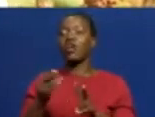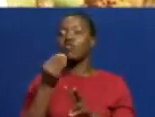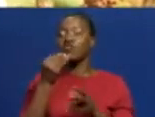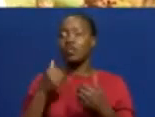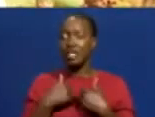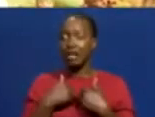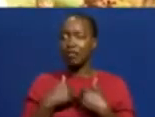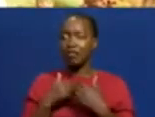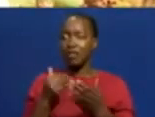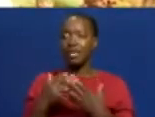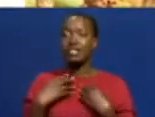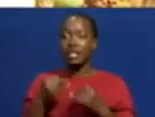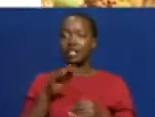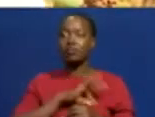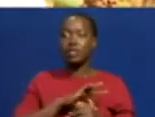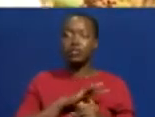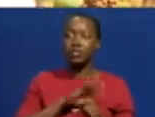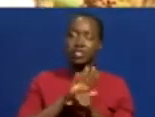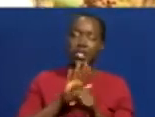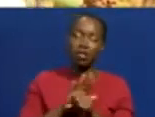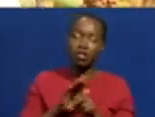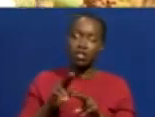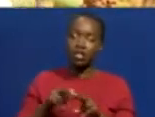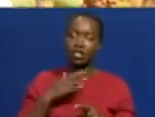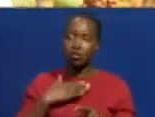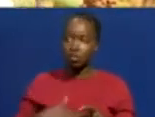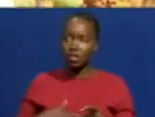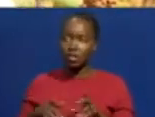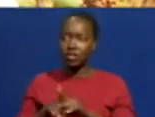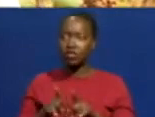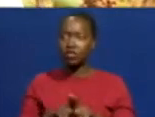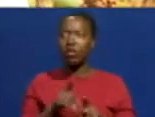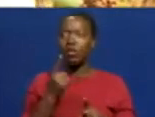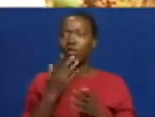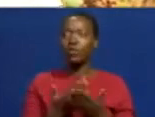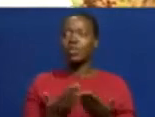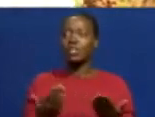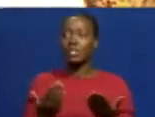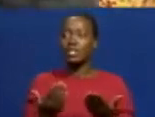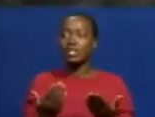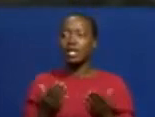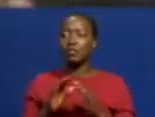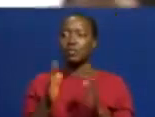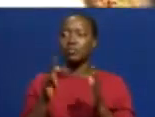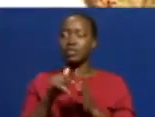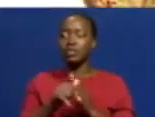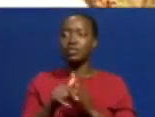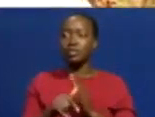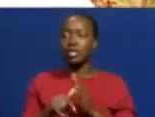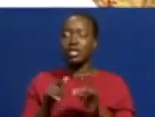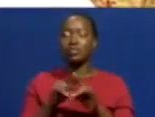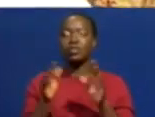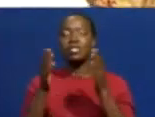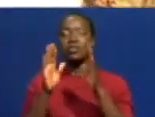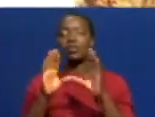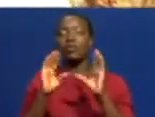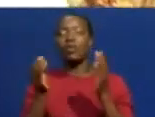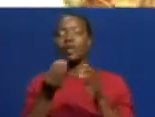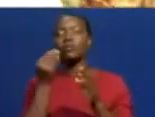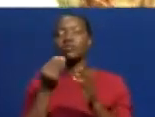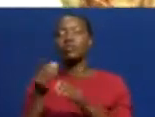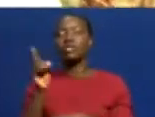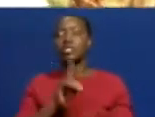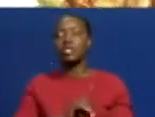of health benefits unto our bodies. And one thing I'm celebrating today, as we celebrate the World Food Day,